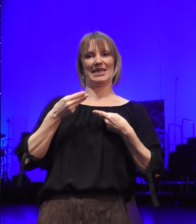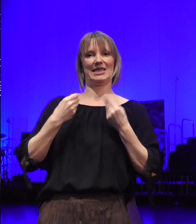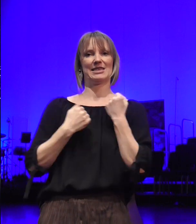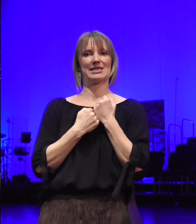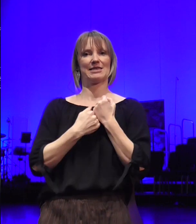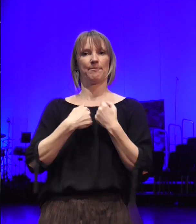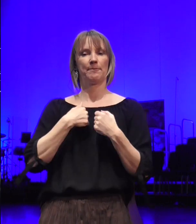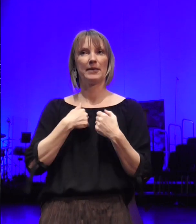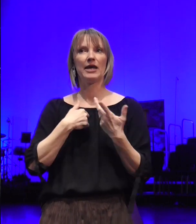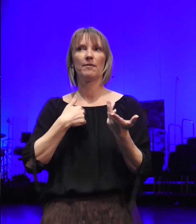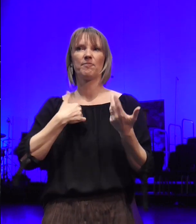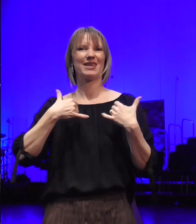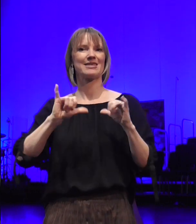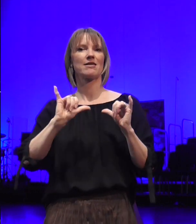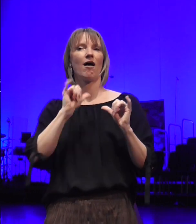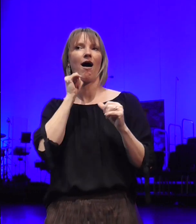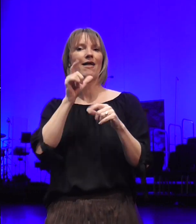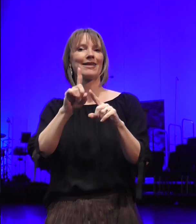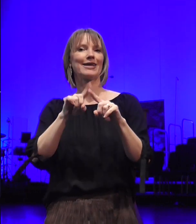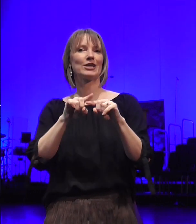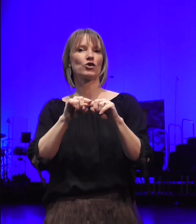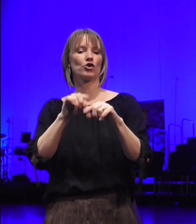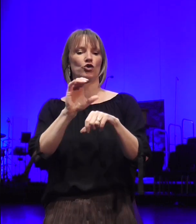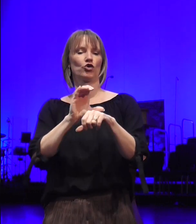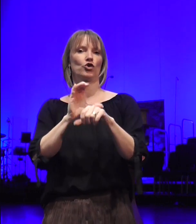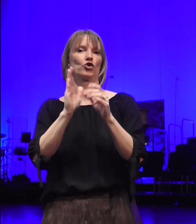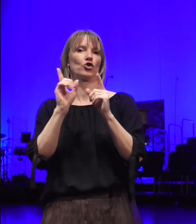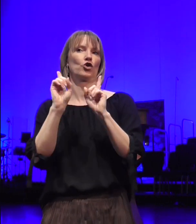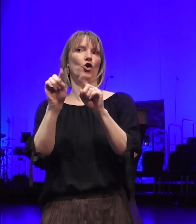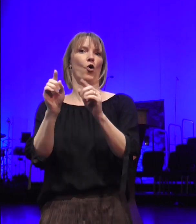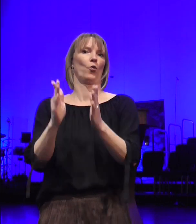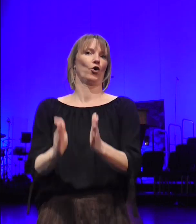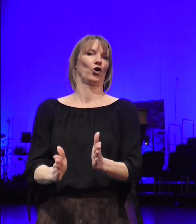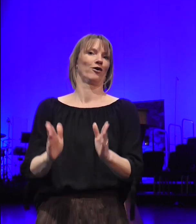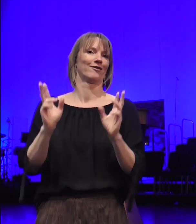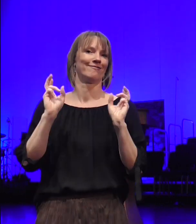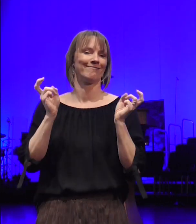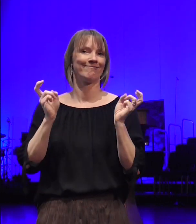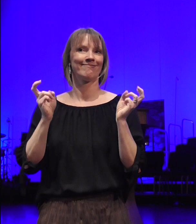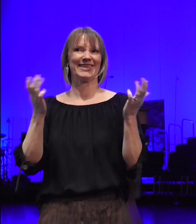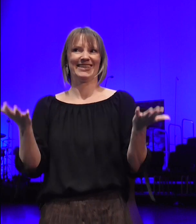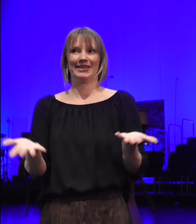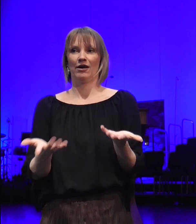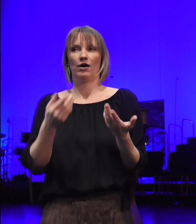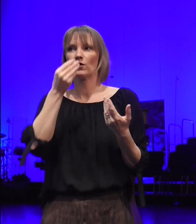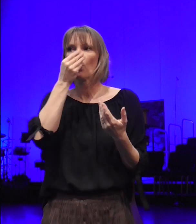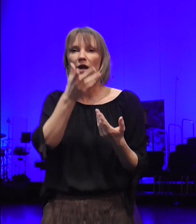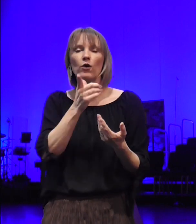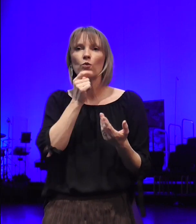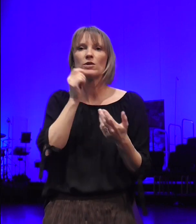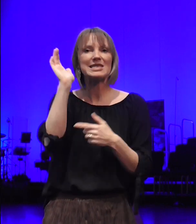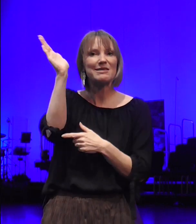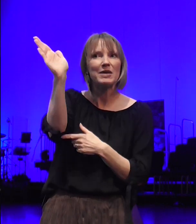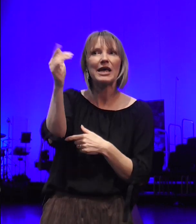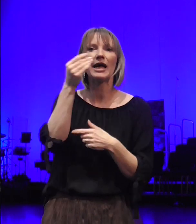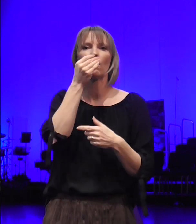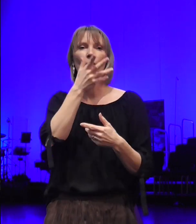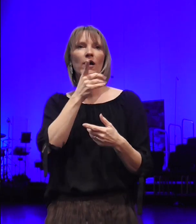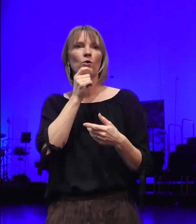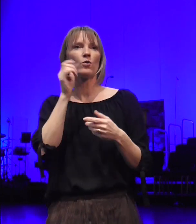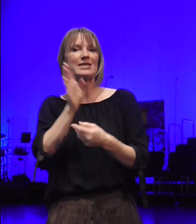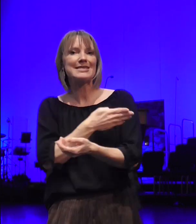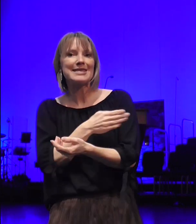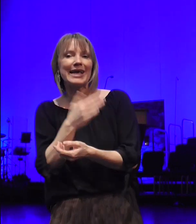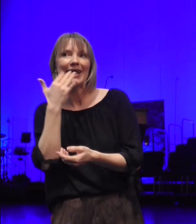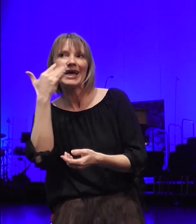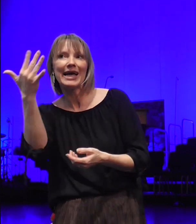day to be a pretty unconditional churchgoer. I don't care here who the speaker is. I don't care who's singing. I